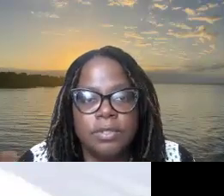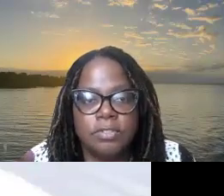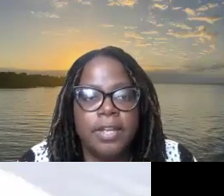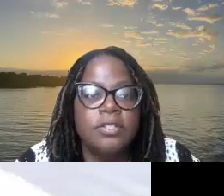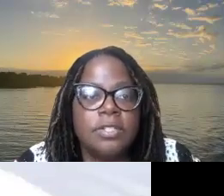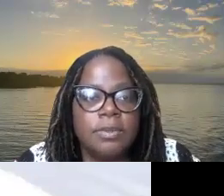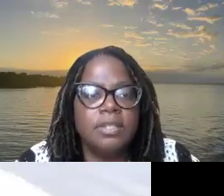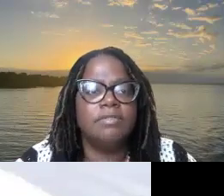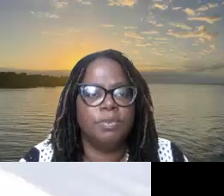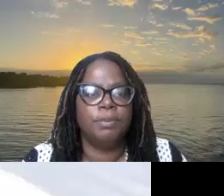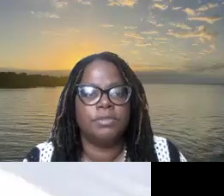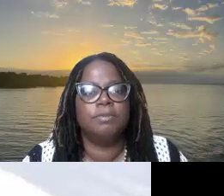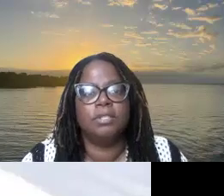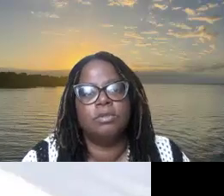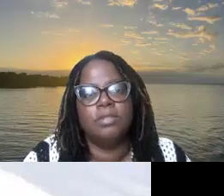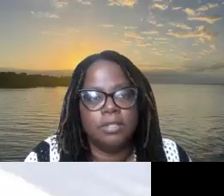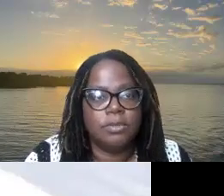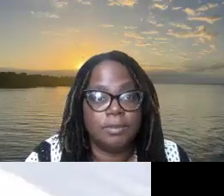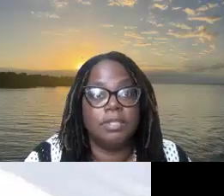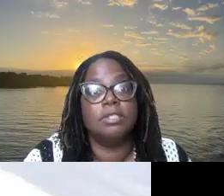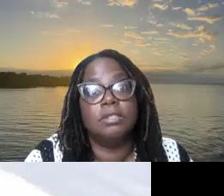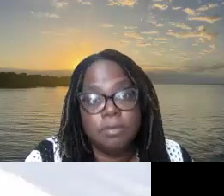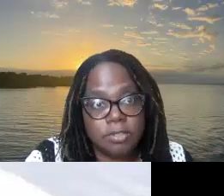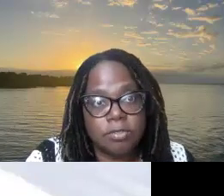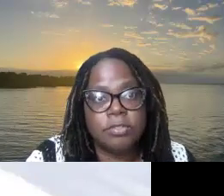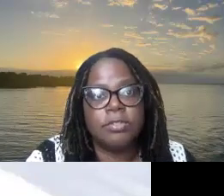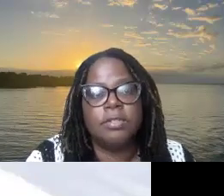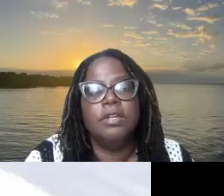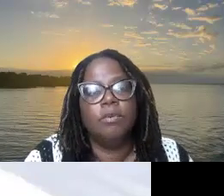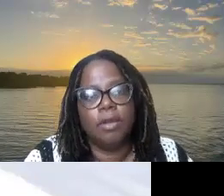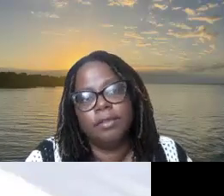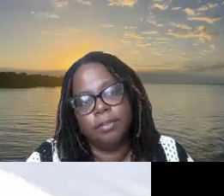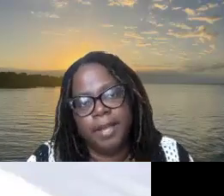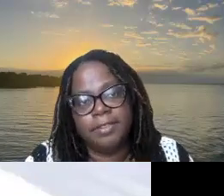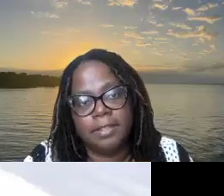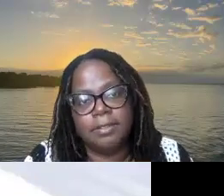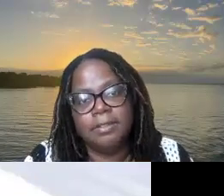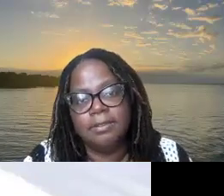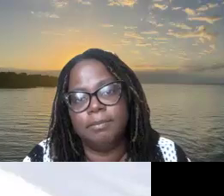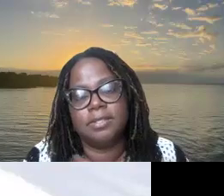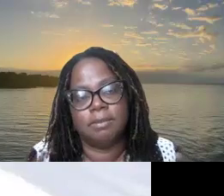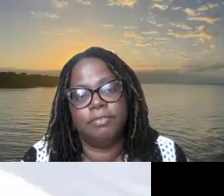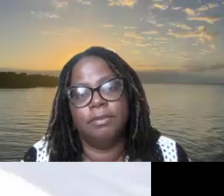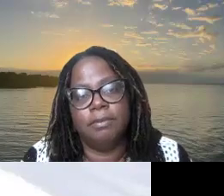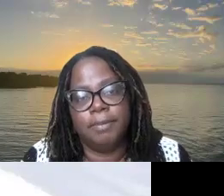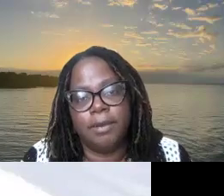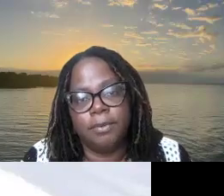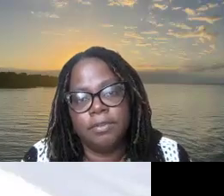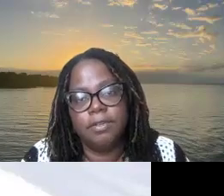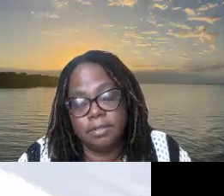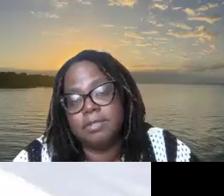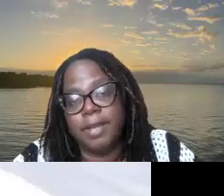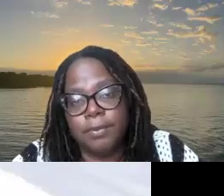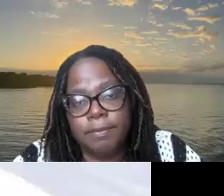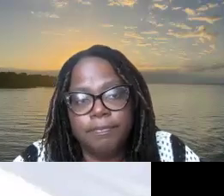And so those are good strategies. So it gives people something to hold on to, something to do that's structured on their path to healing, that makes them feel